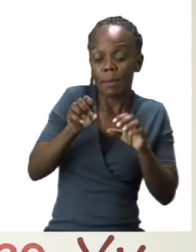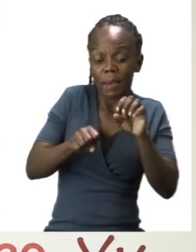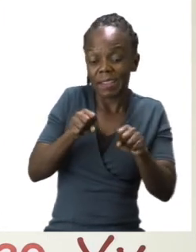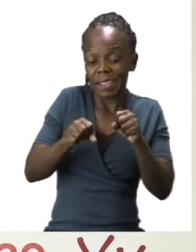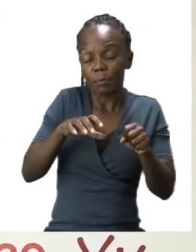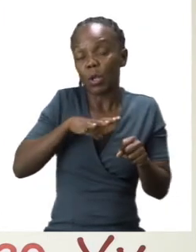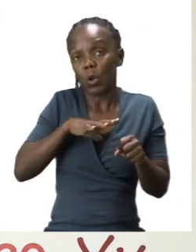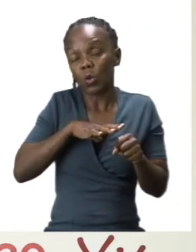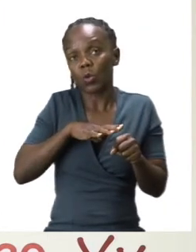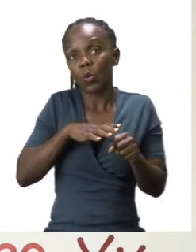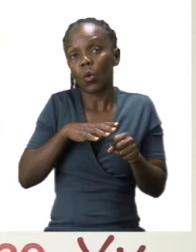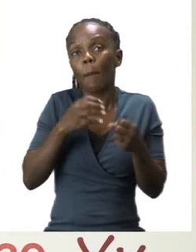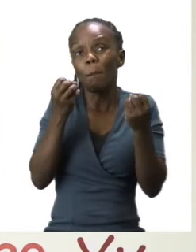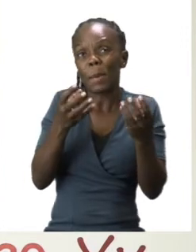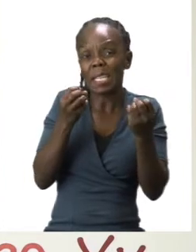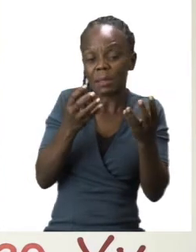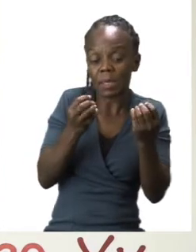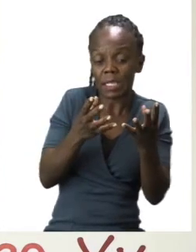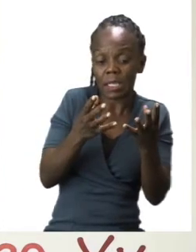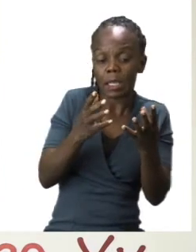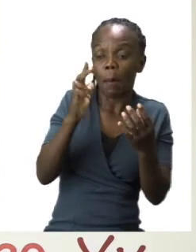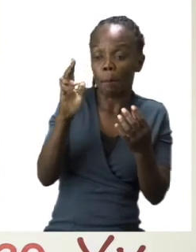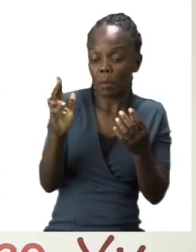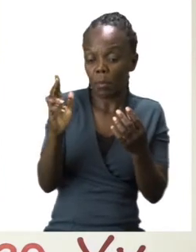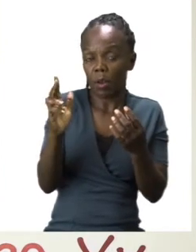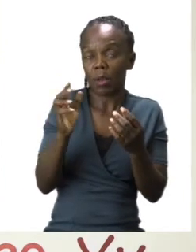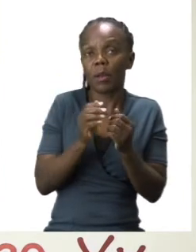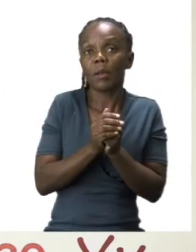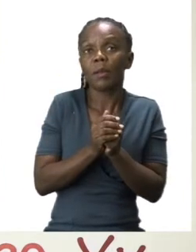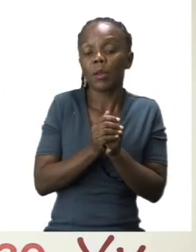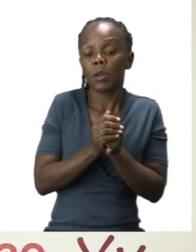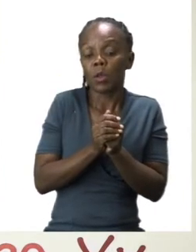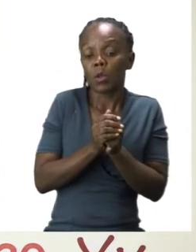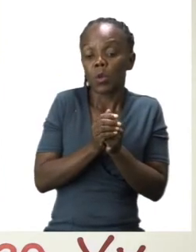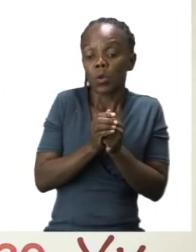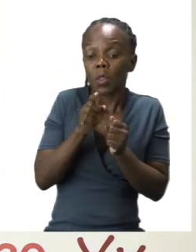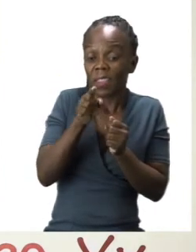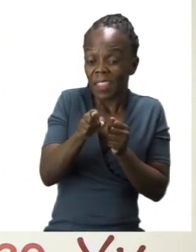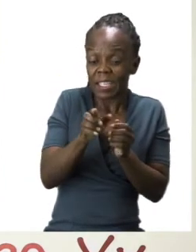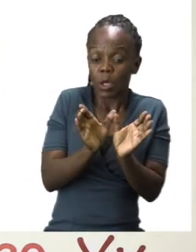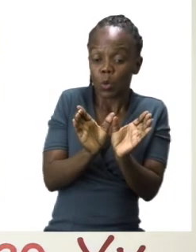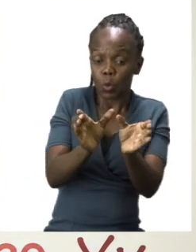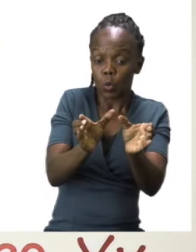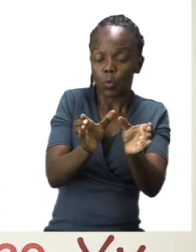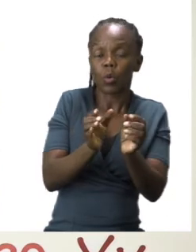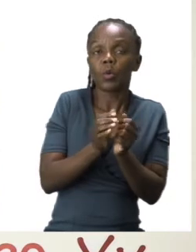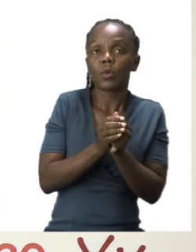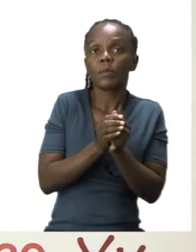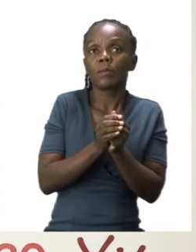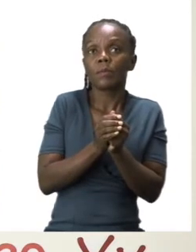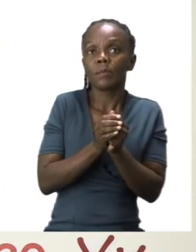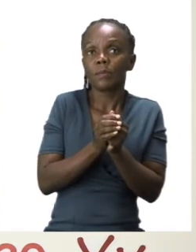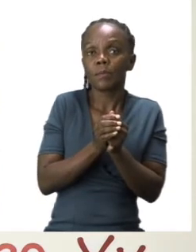people that we are not included, they belong to that group, we say the bicycle